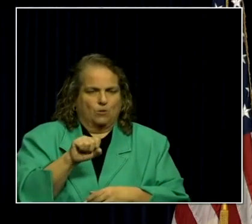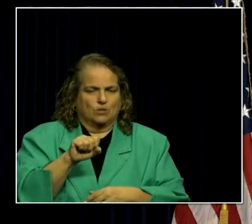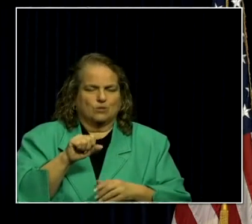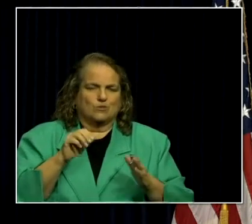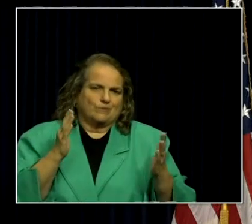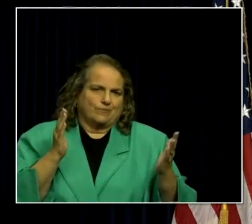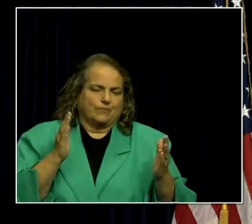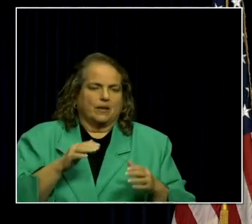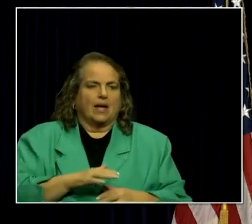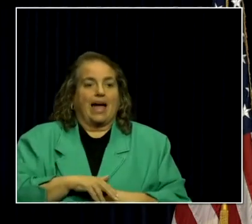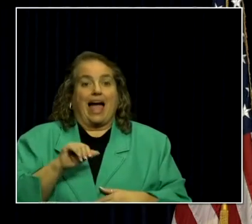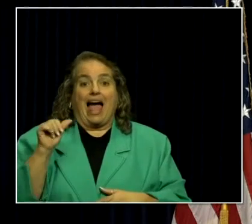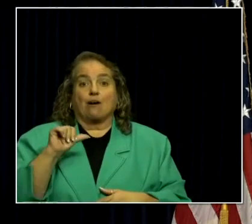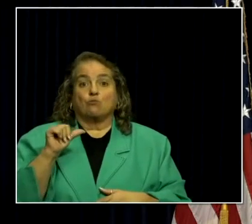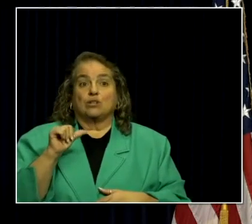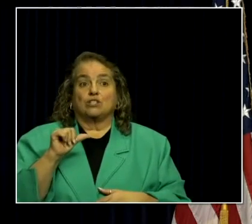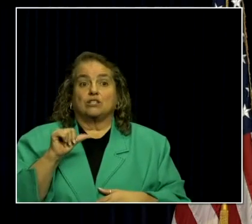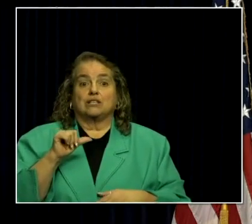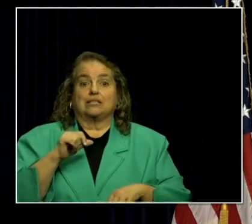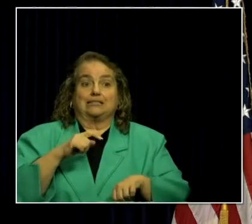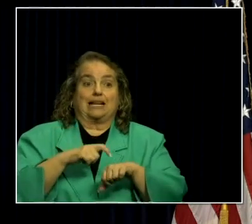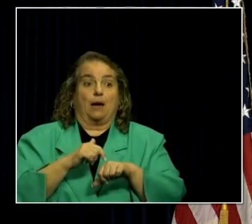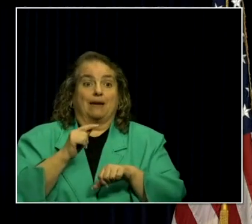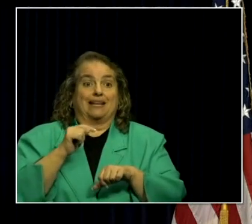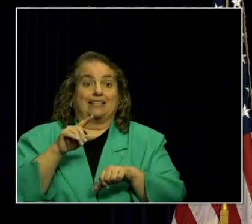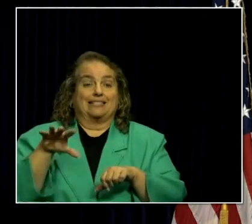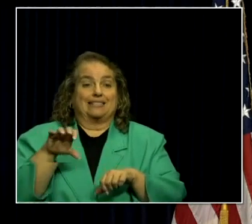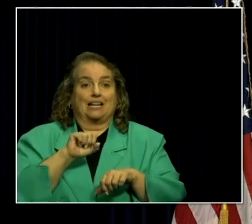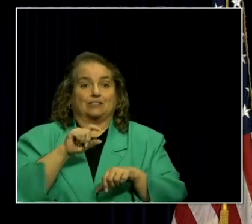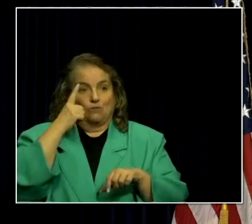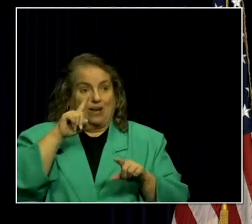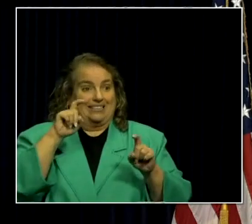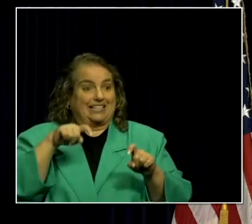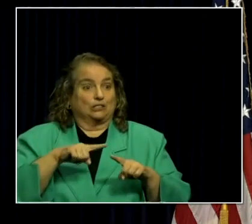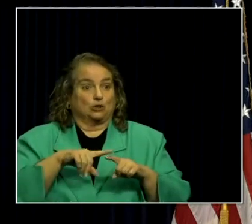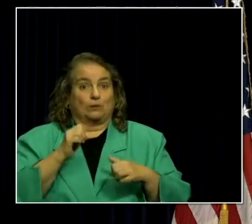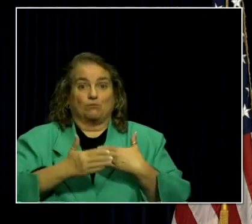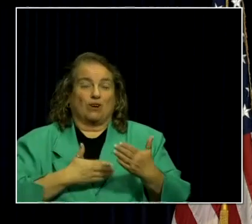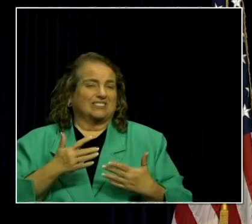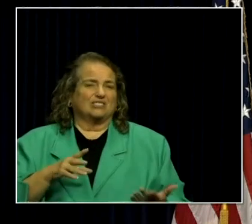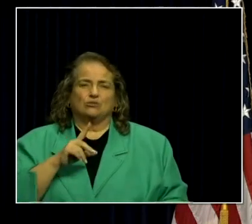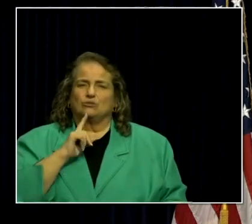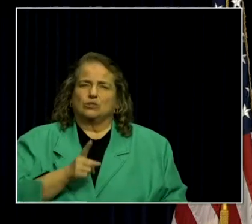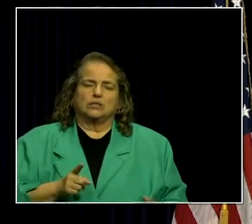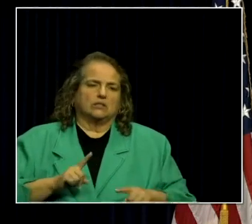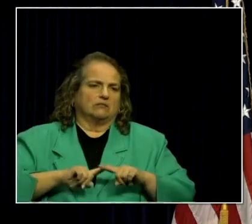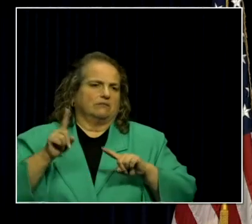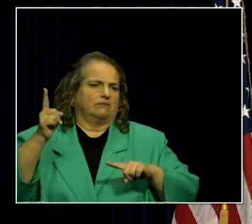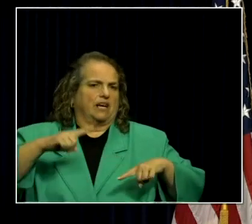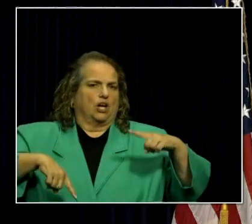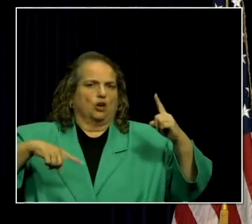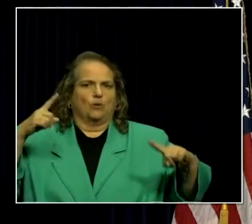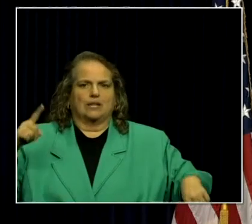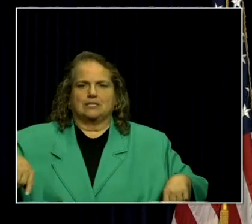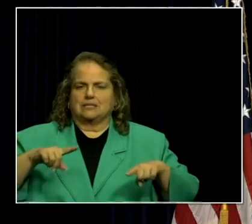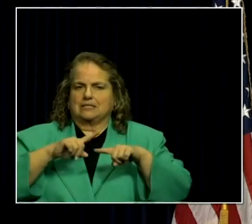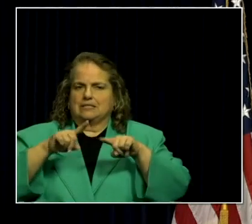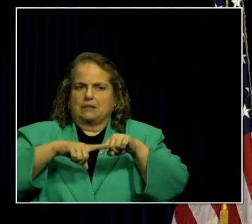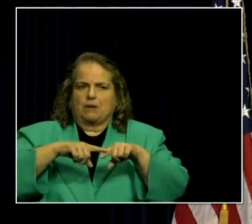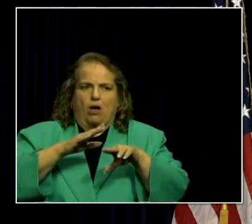The average amount of time it takes for a test to be processed right now varies really widely. It varies